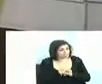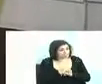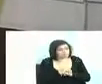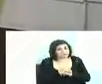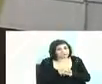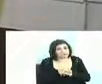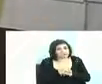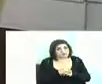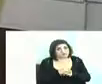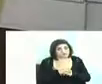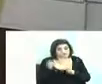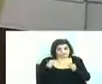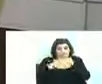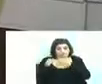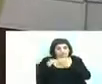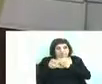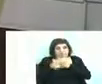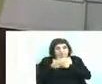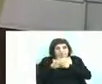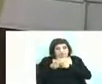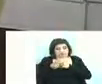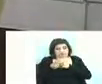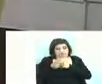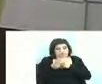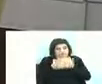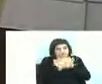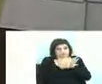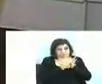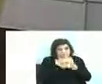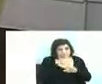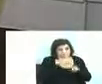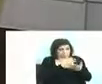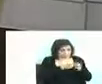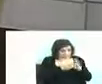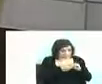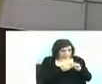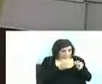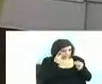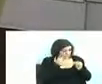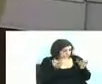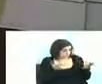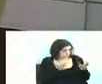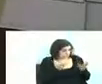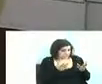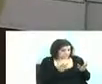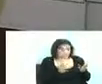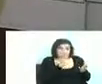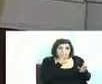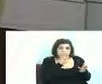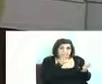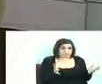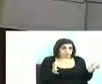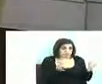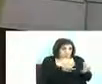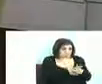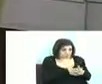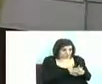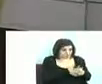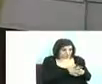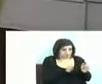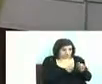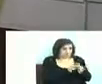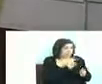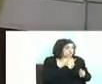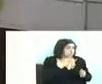If you go back just a few pages in the story, what you'll actually find out is that when his mom was actually pregnant and carrying these